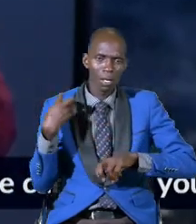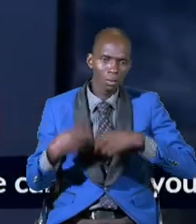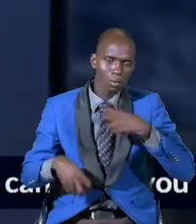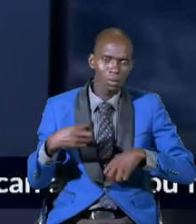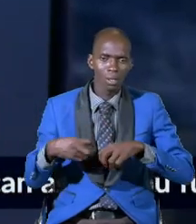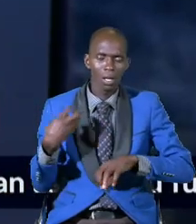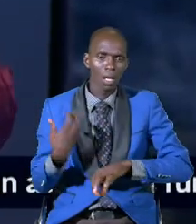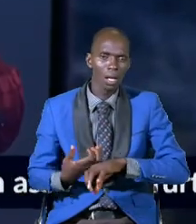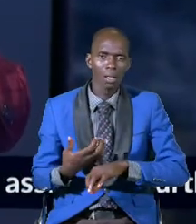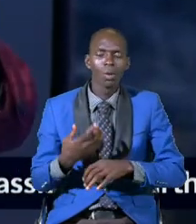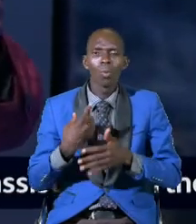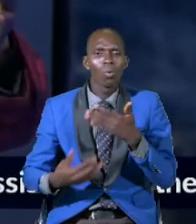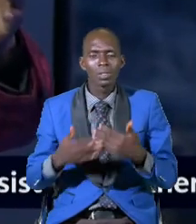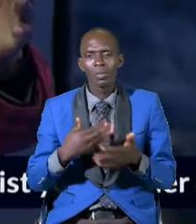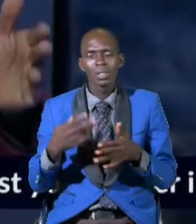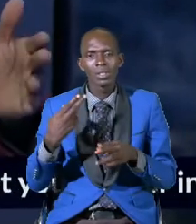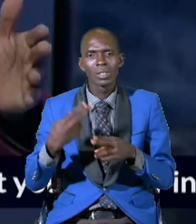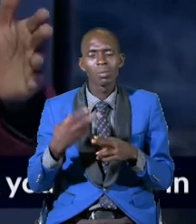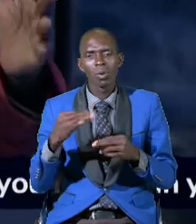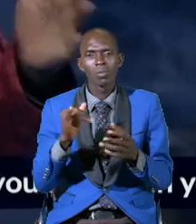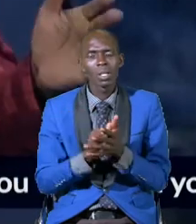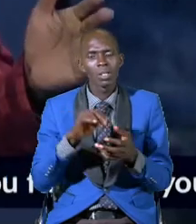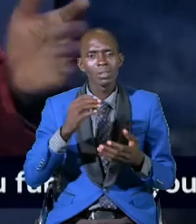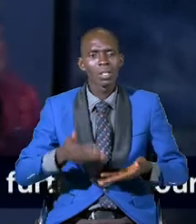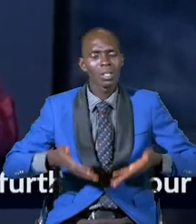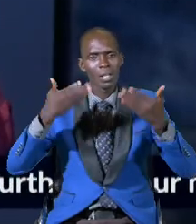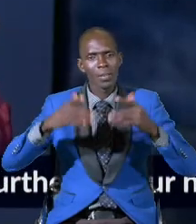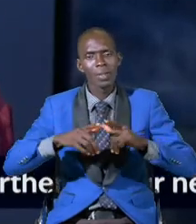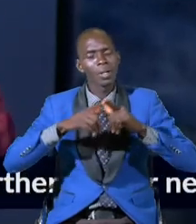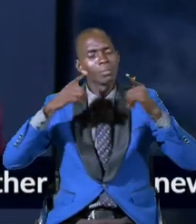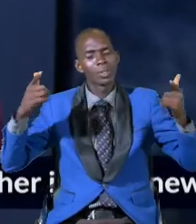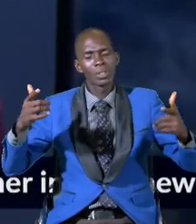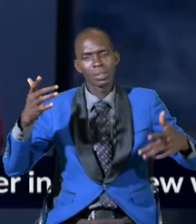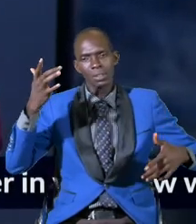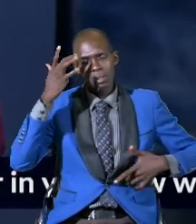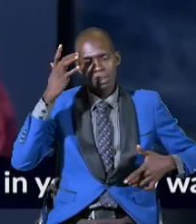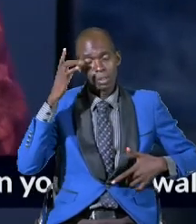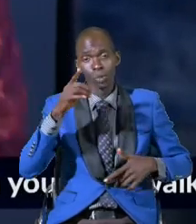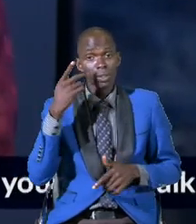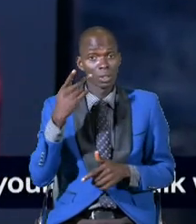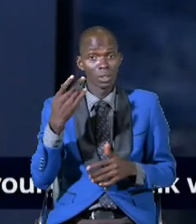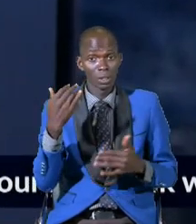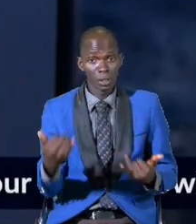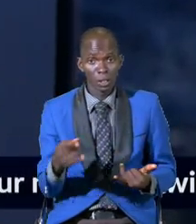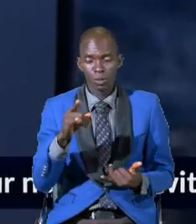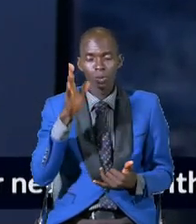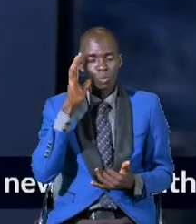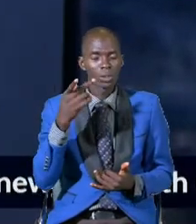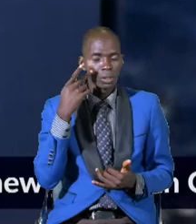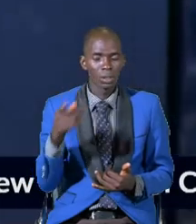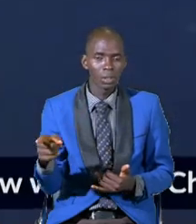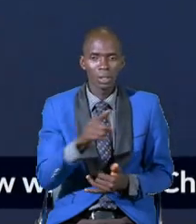that. Those diseases, sicknesses, you see now, you see them no more